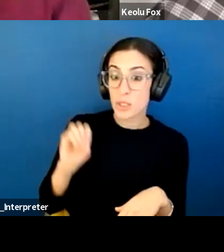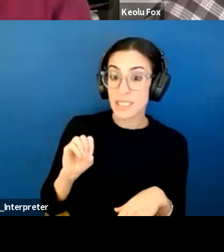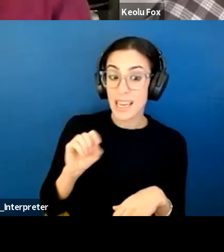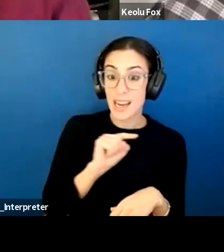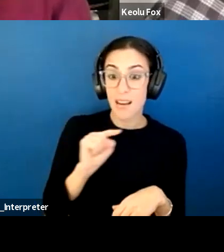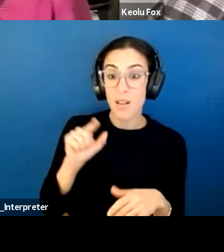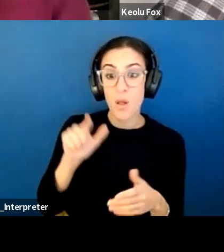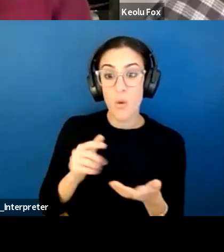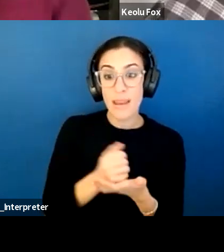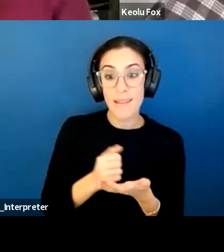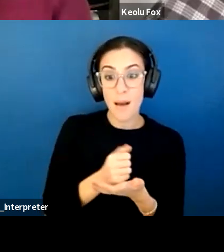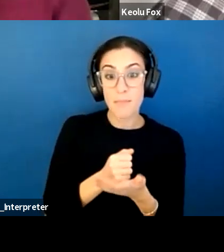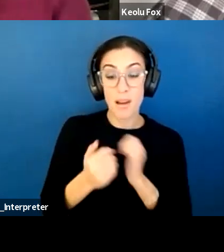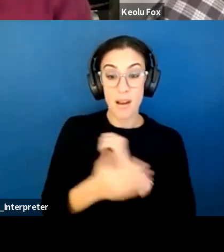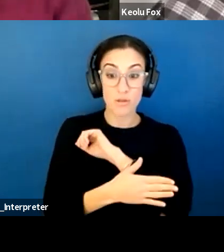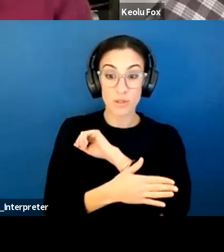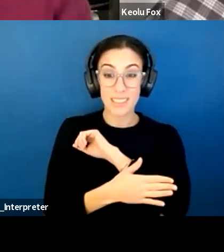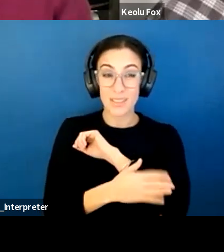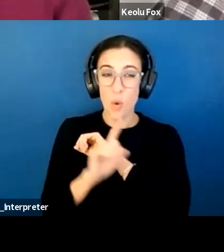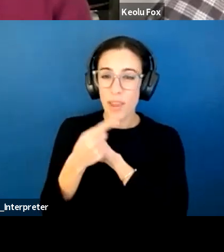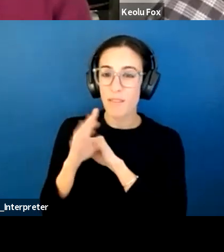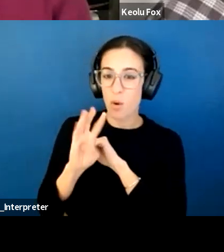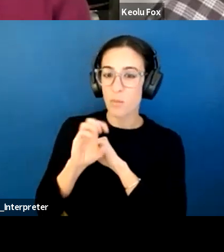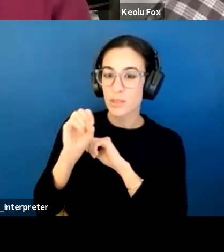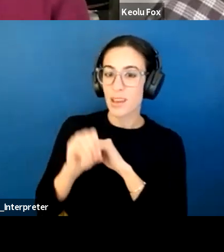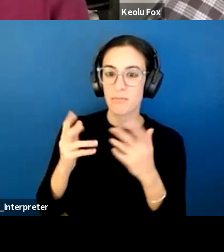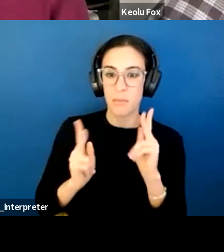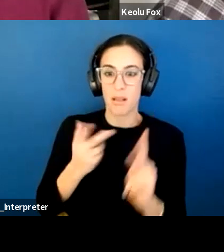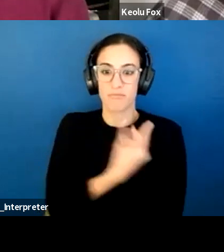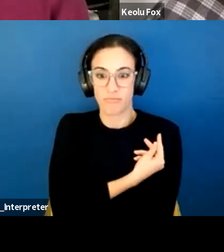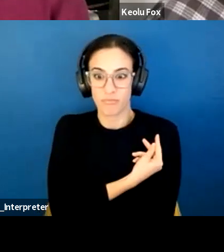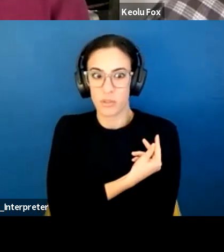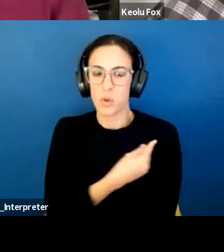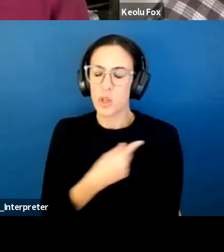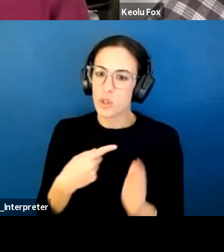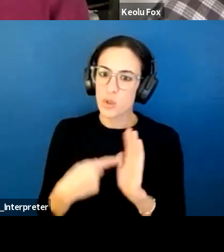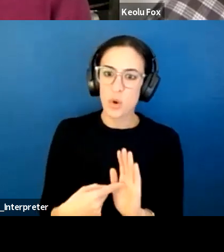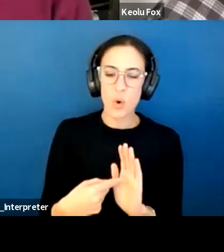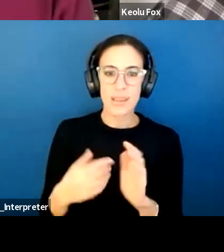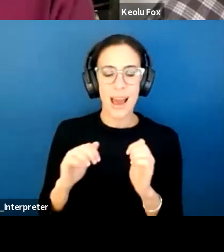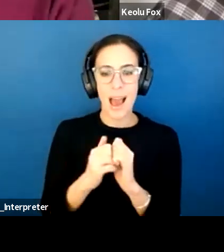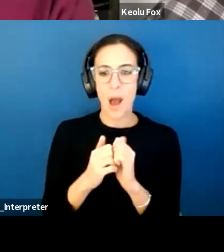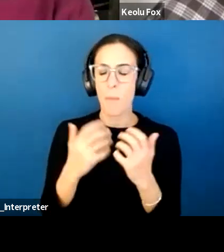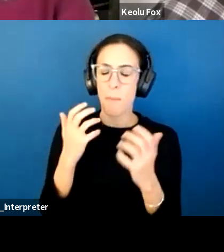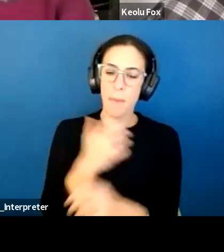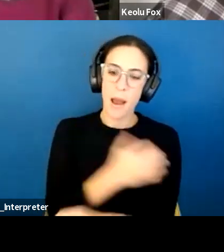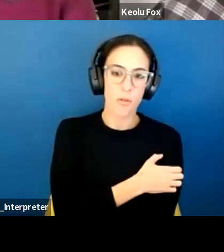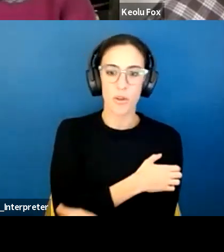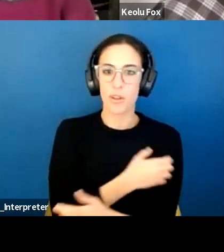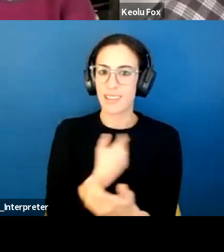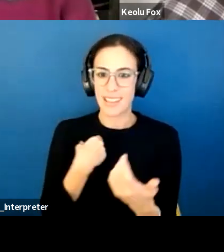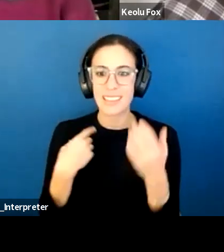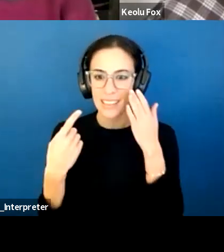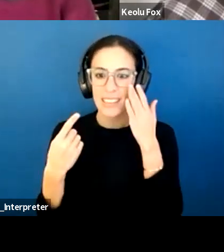vaccinated. You know, so it shows how powerful these social structures are and how much work we have as scientists and